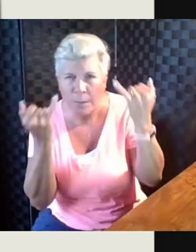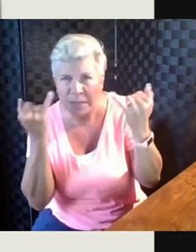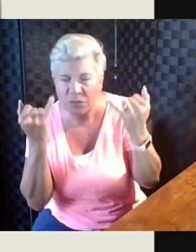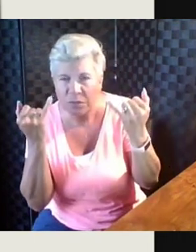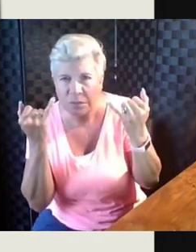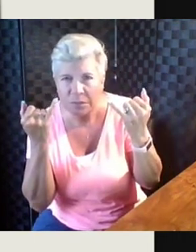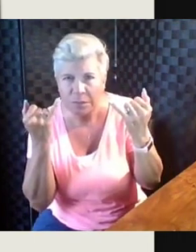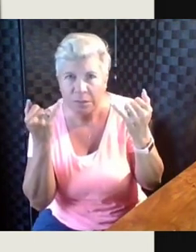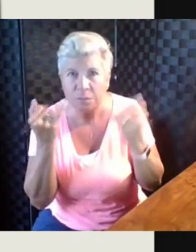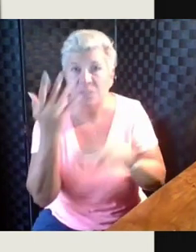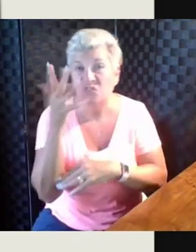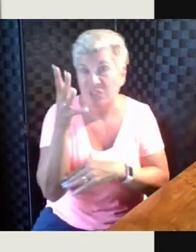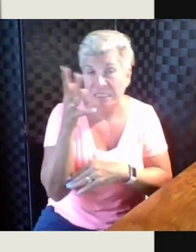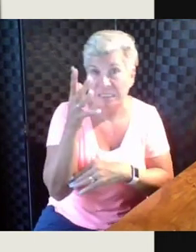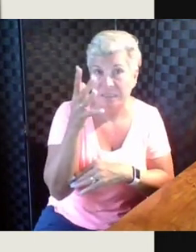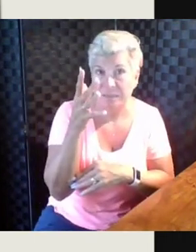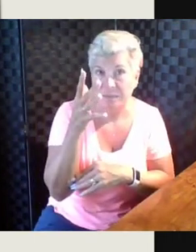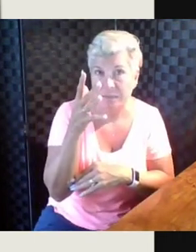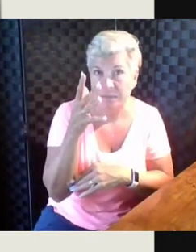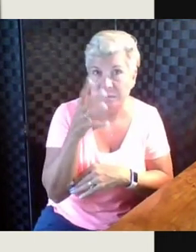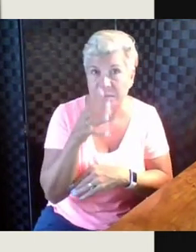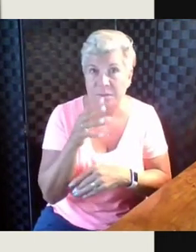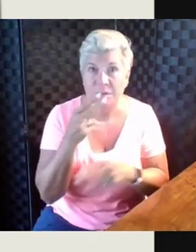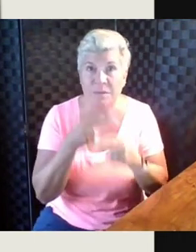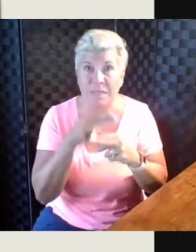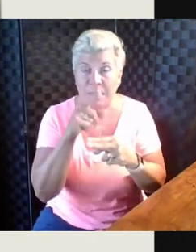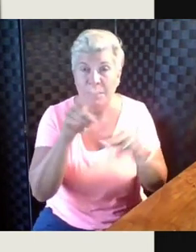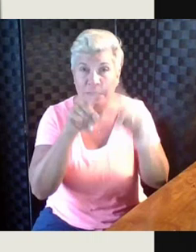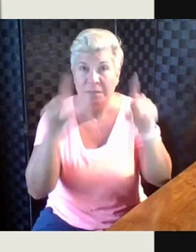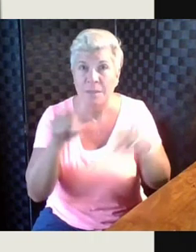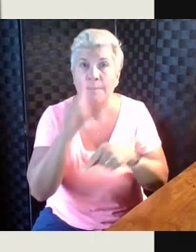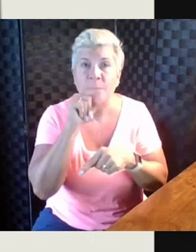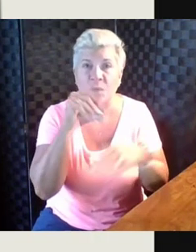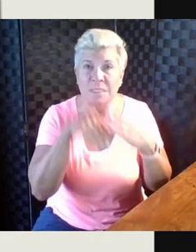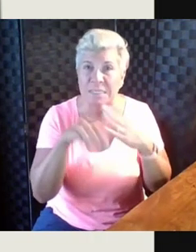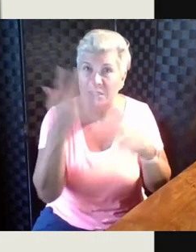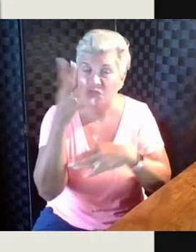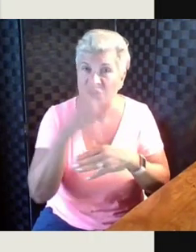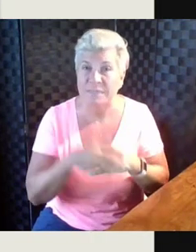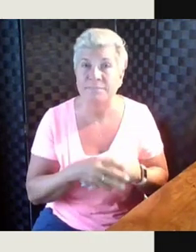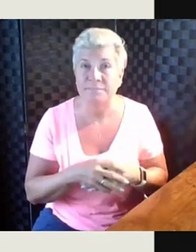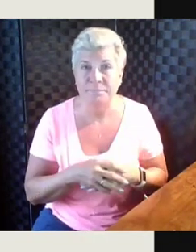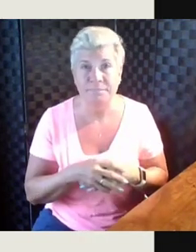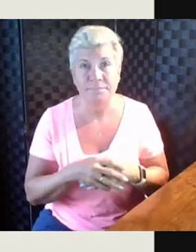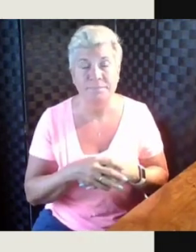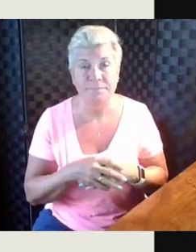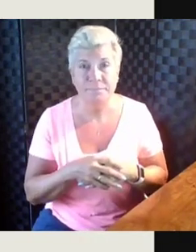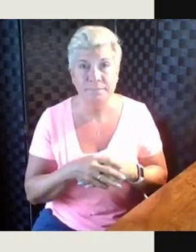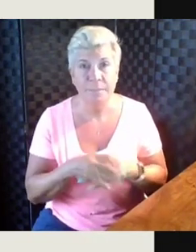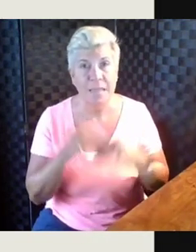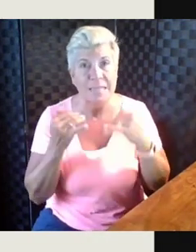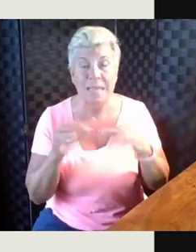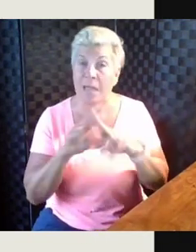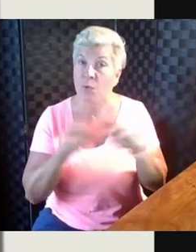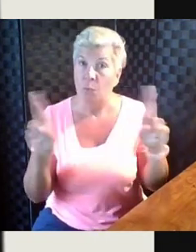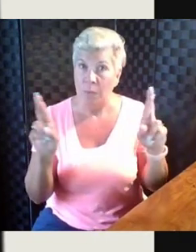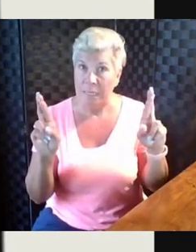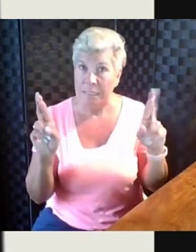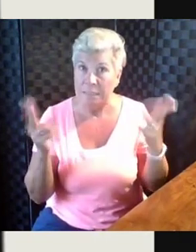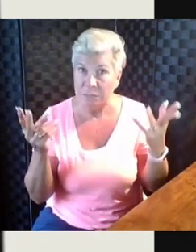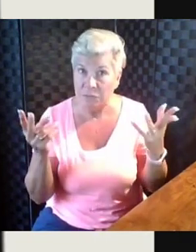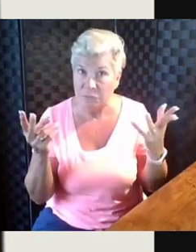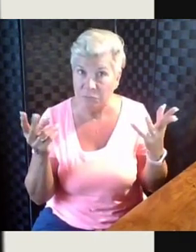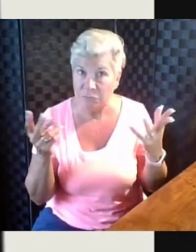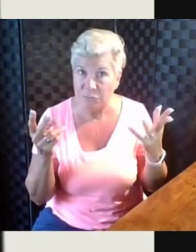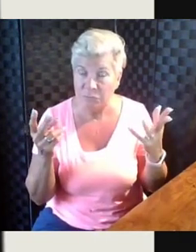imagining? The tree. So the name of this model is going to be Birds in the Tree. Now we're ready